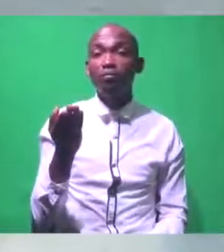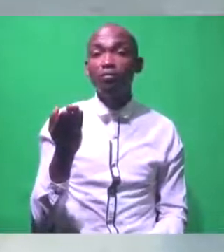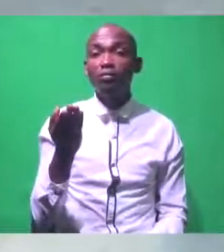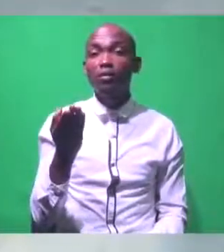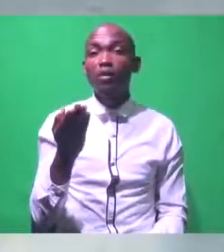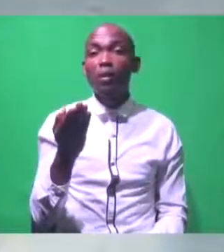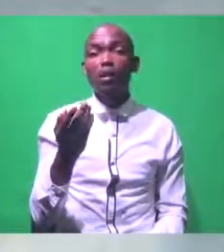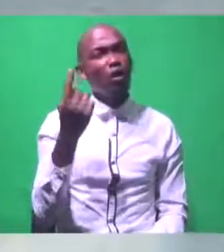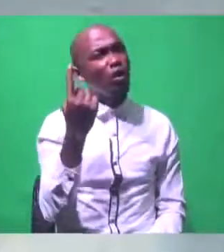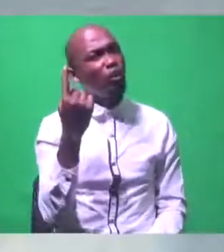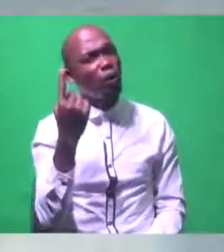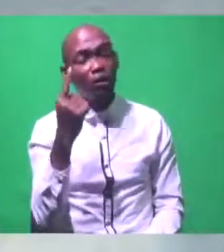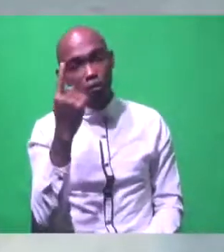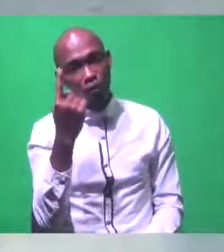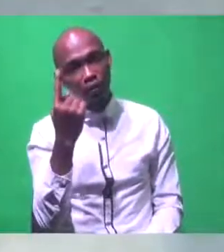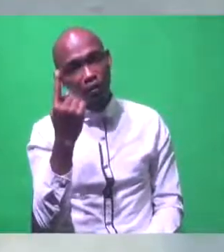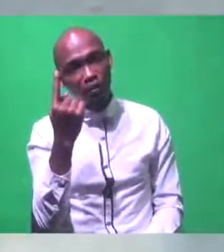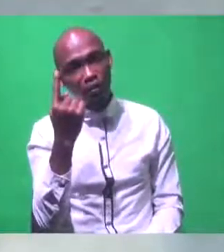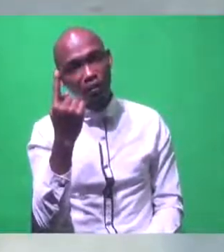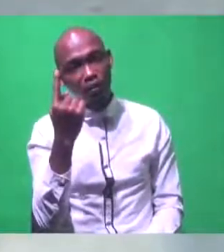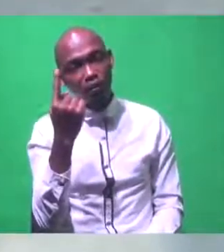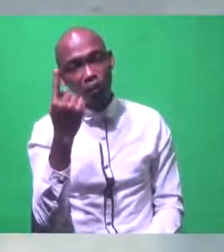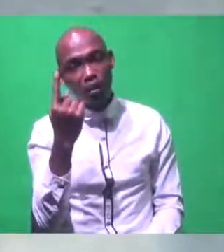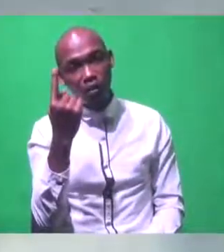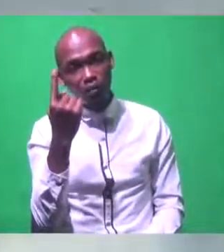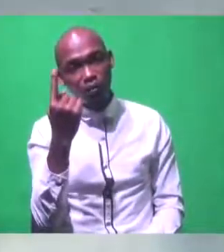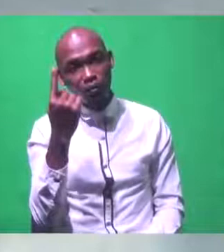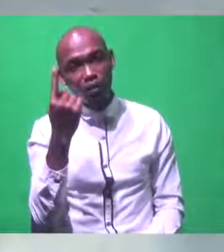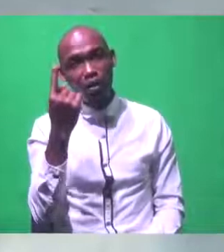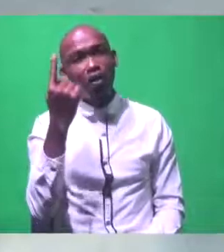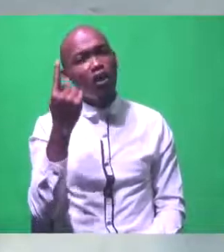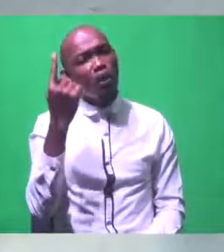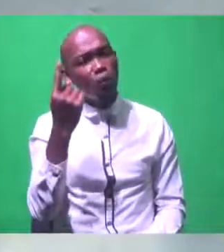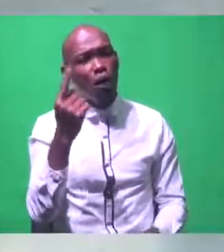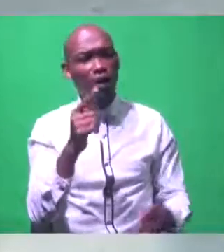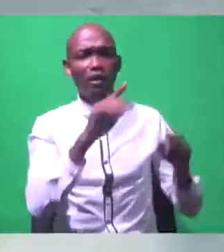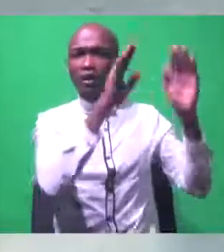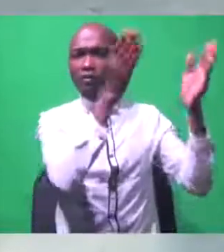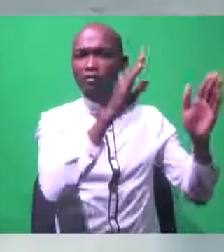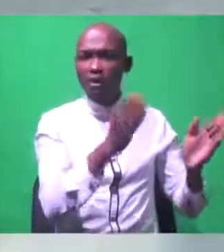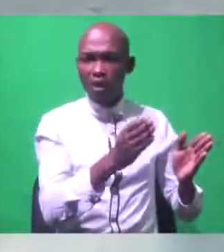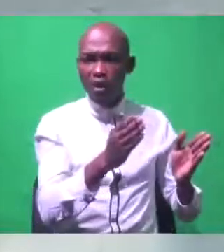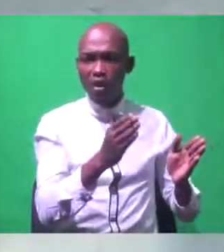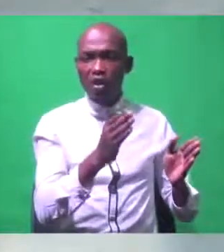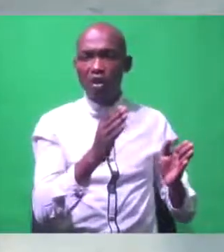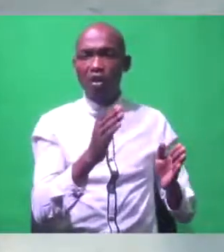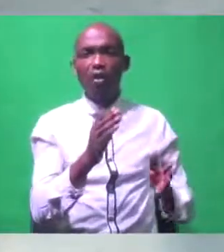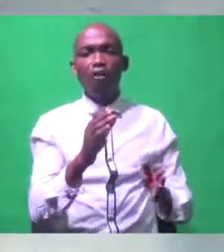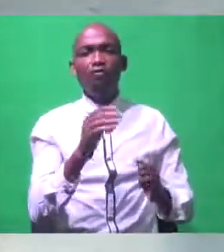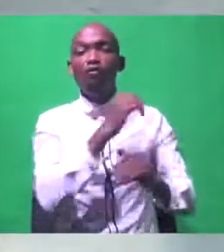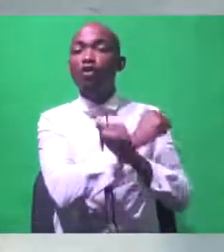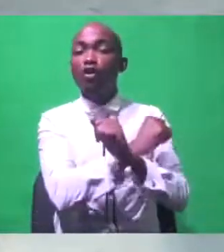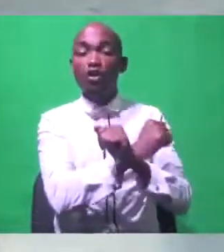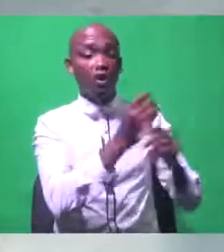One, only one, only one. I need only one feature of colonial education. Who knows? Who